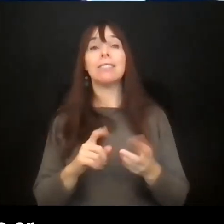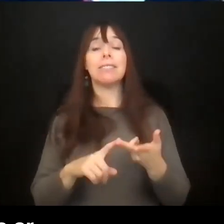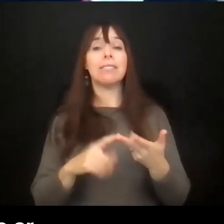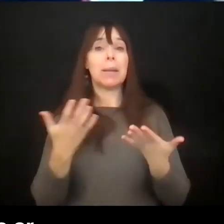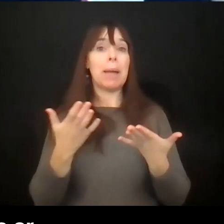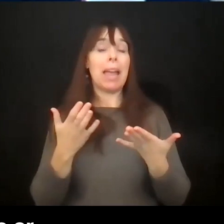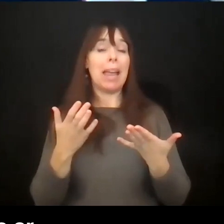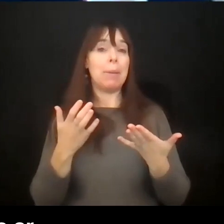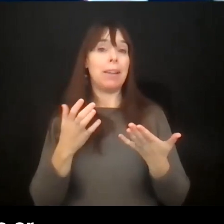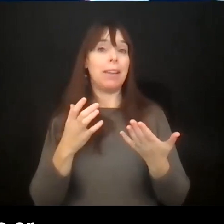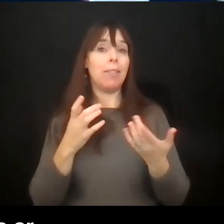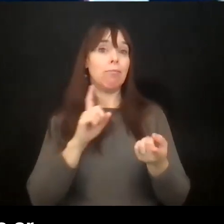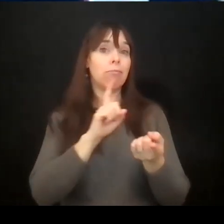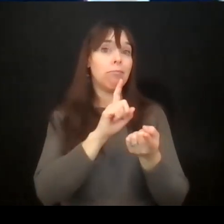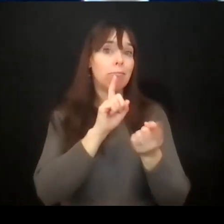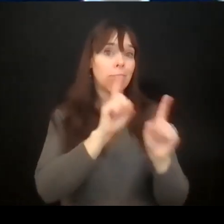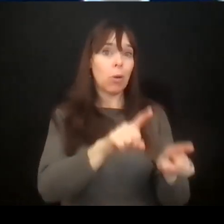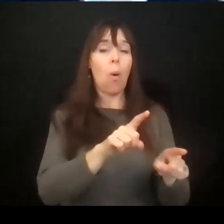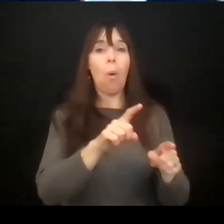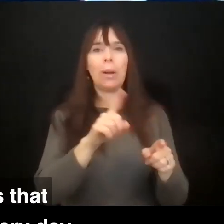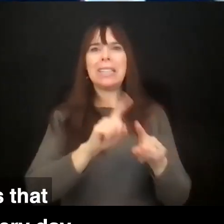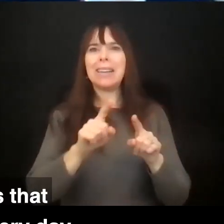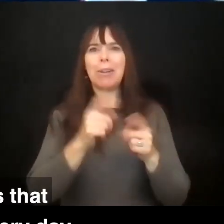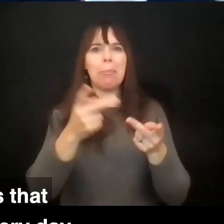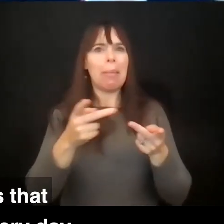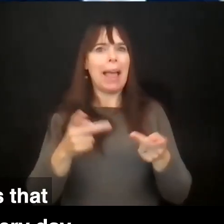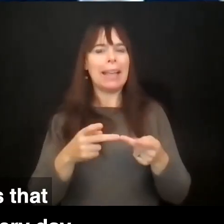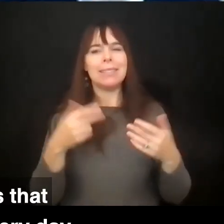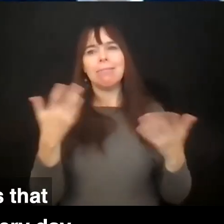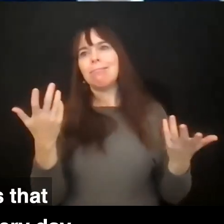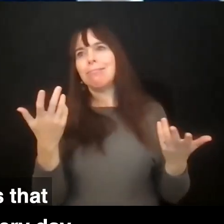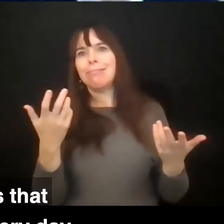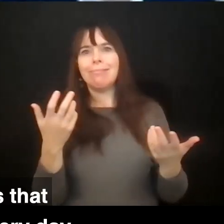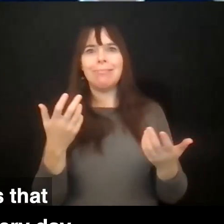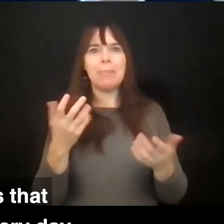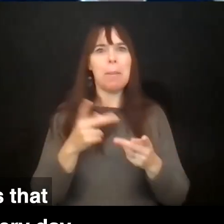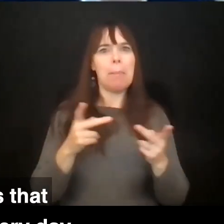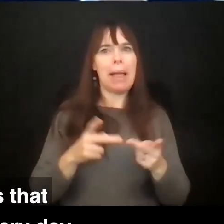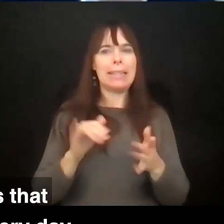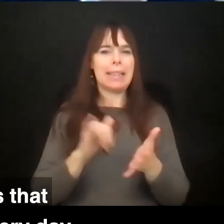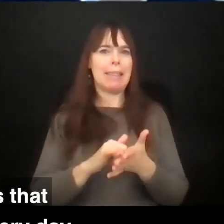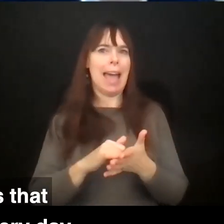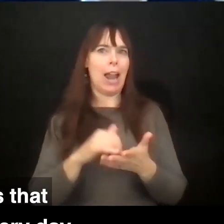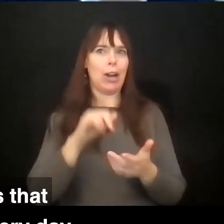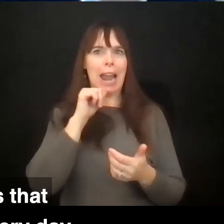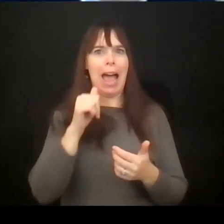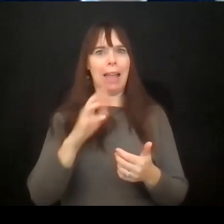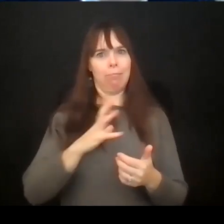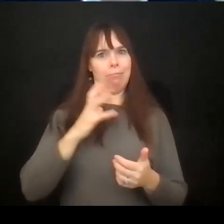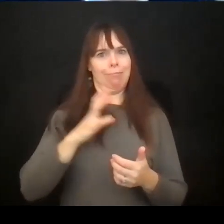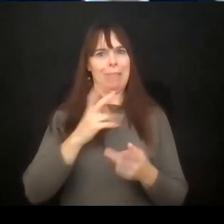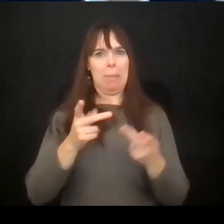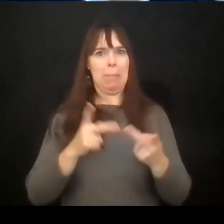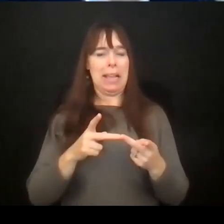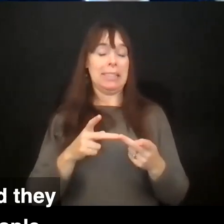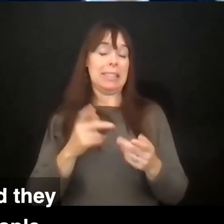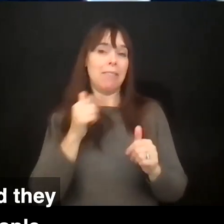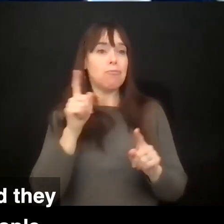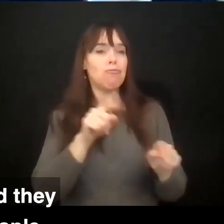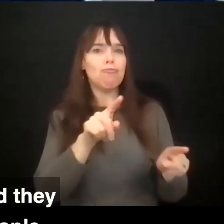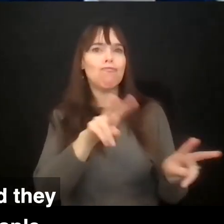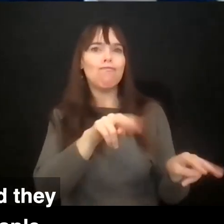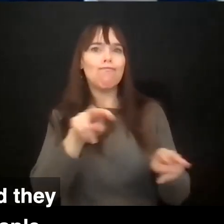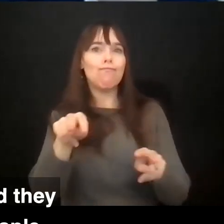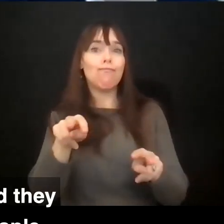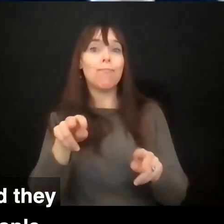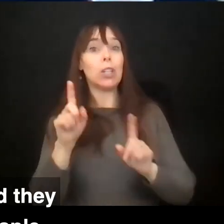go to places, or seedy places that people might not go to every day. She went to